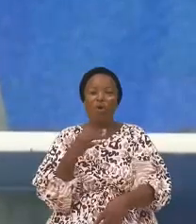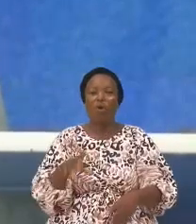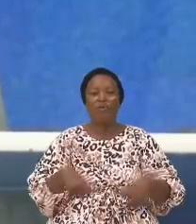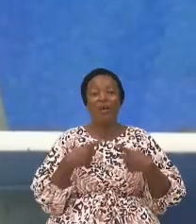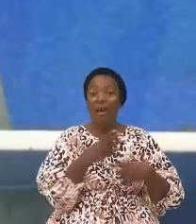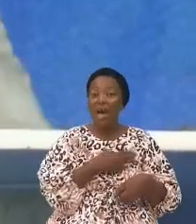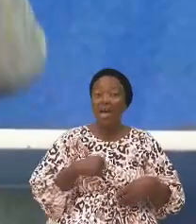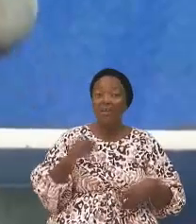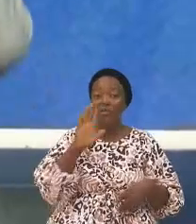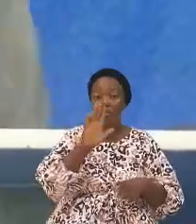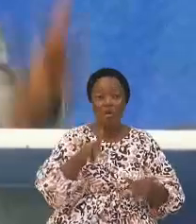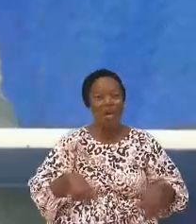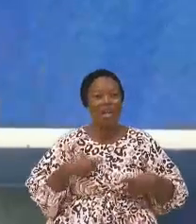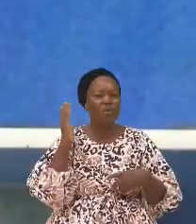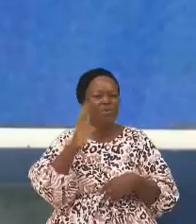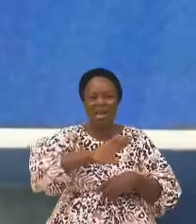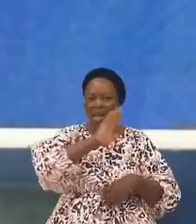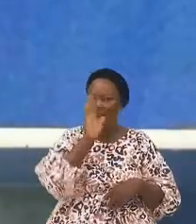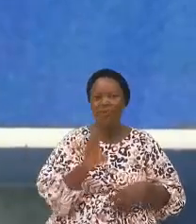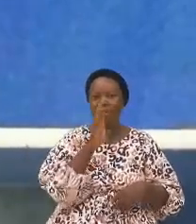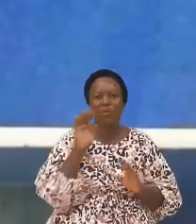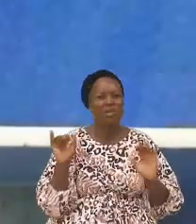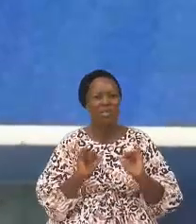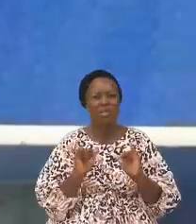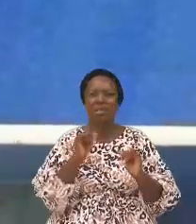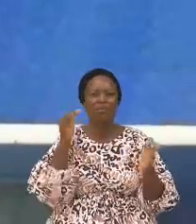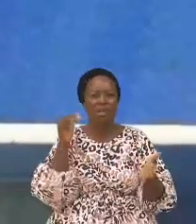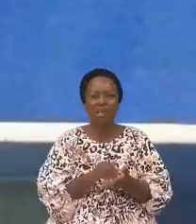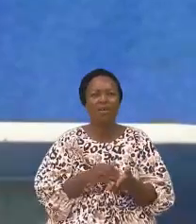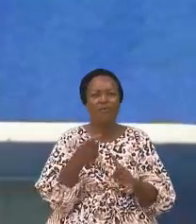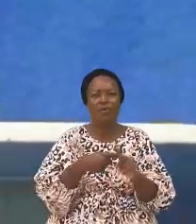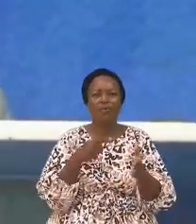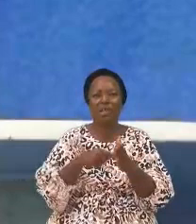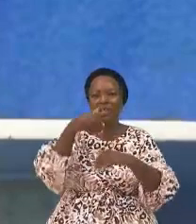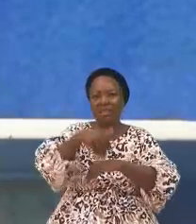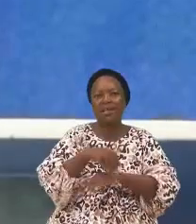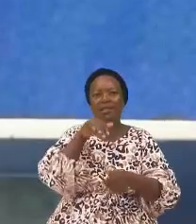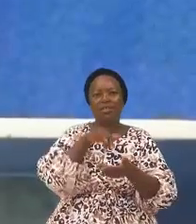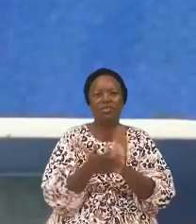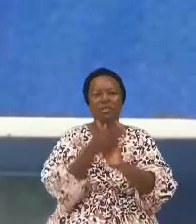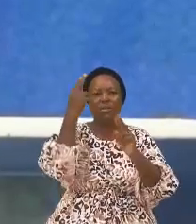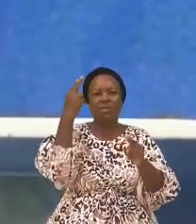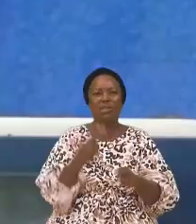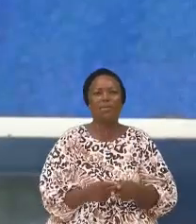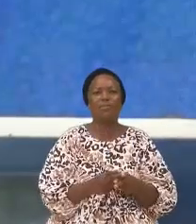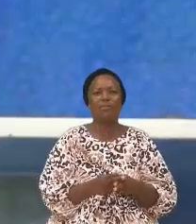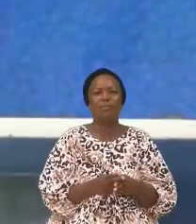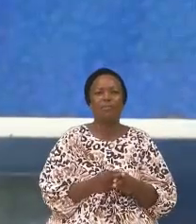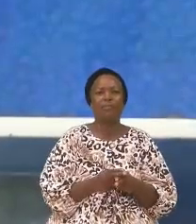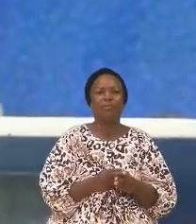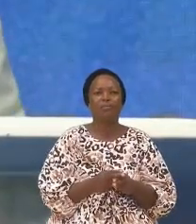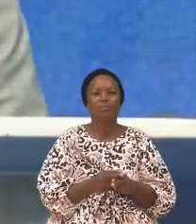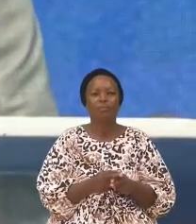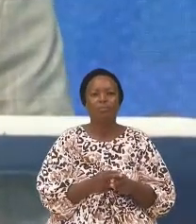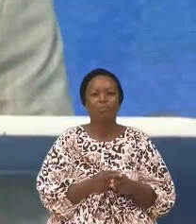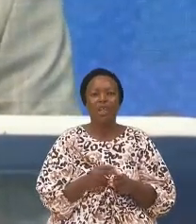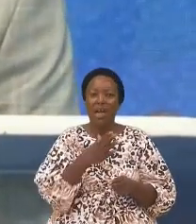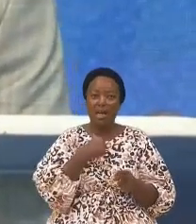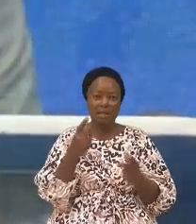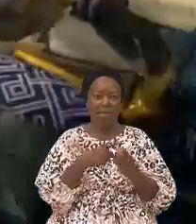life, choose the author of life, and your life will never be the same again from tonight,